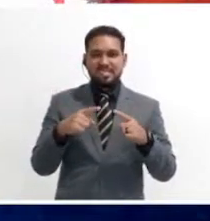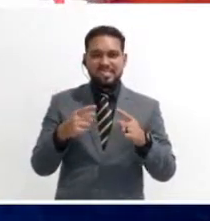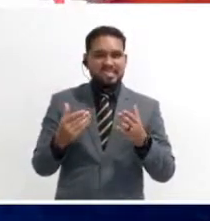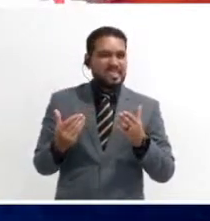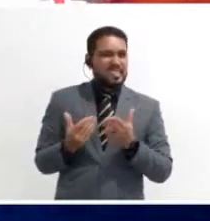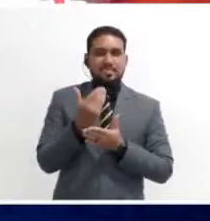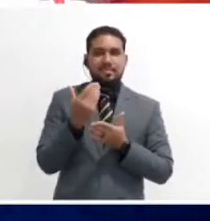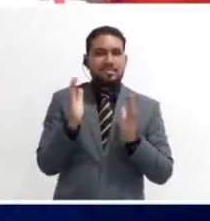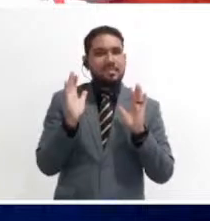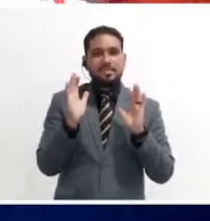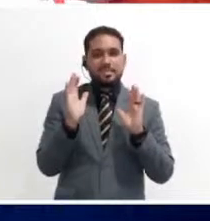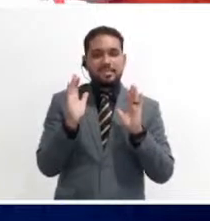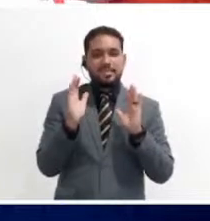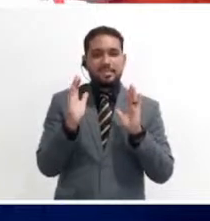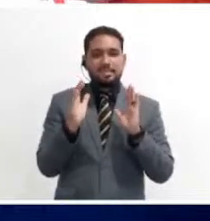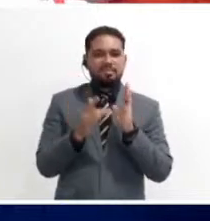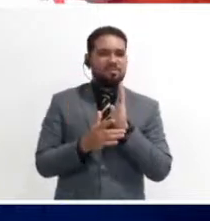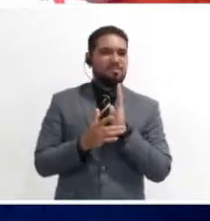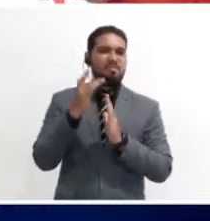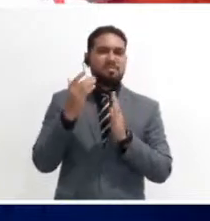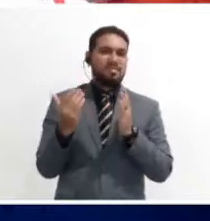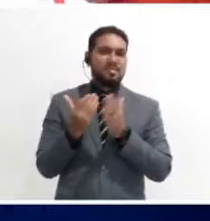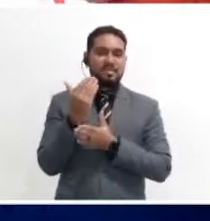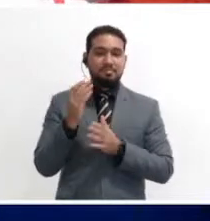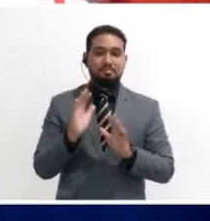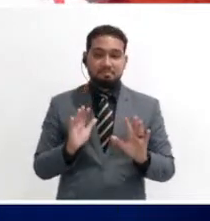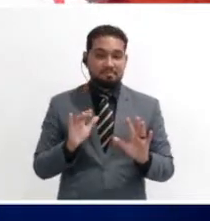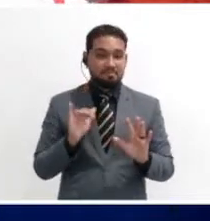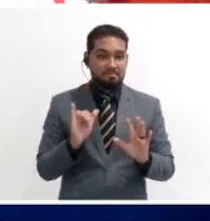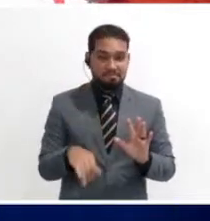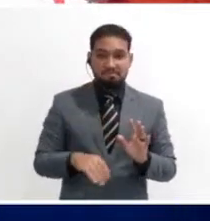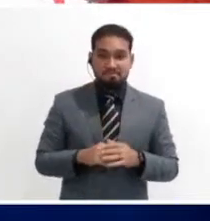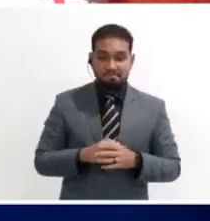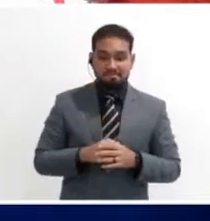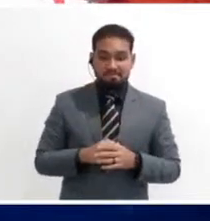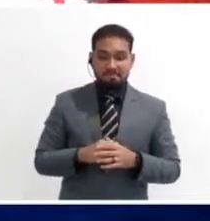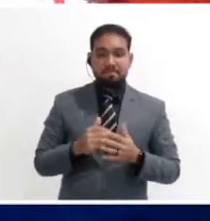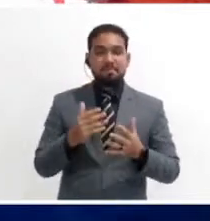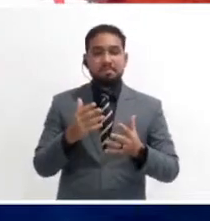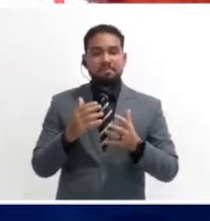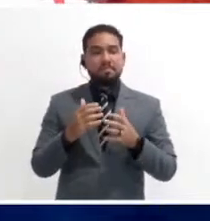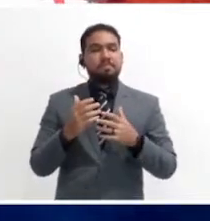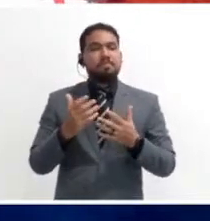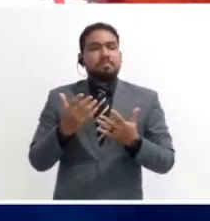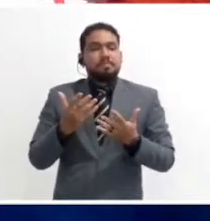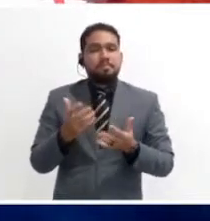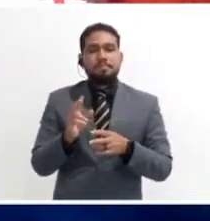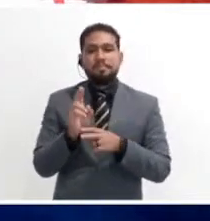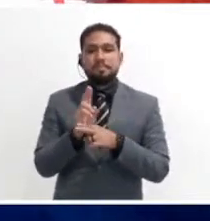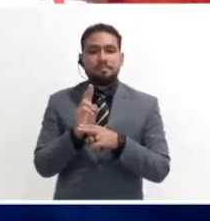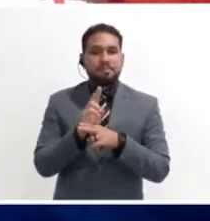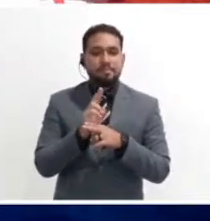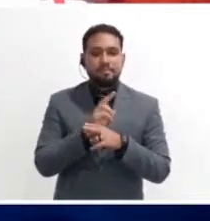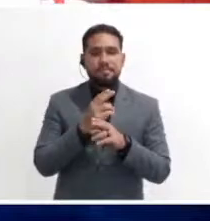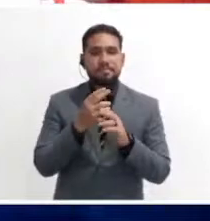generally, we're trying to employ a little bit more sophisticated techniques than maybe other packages